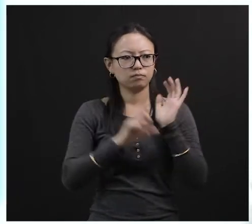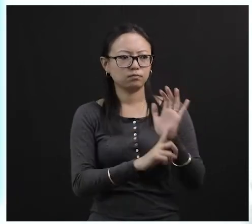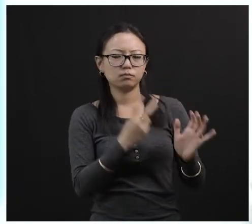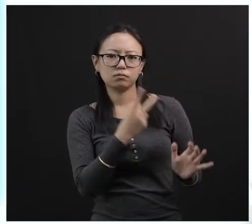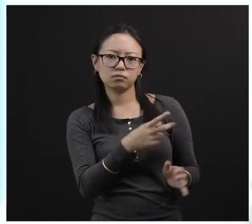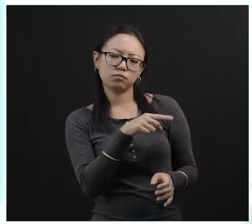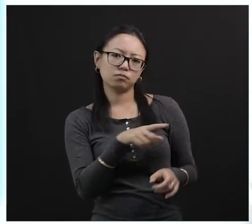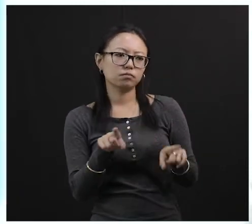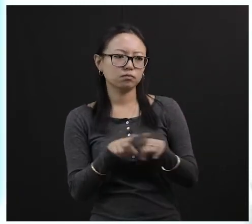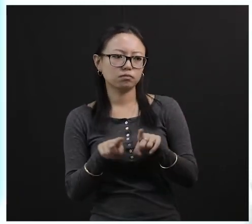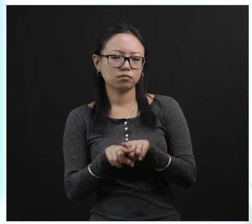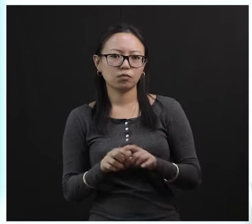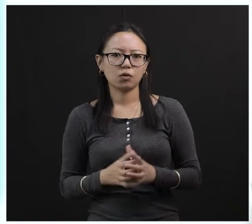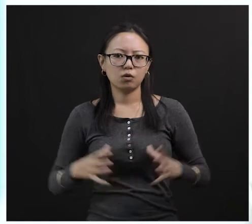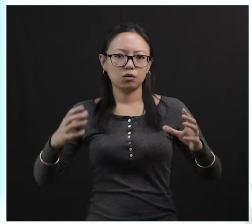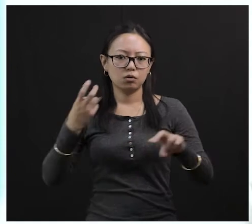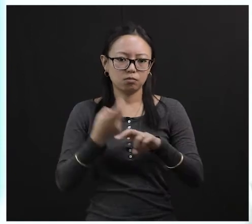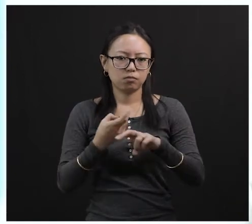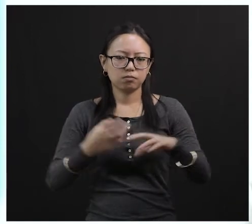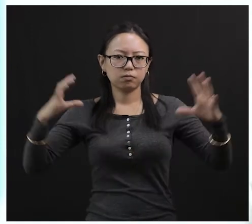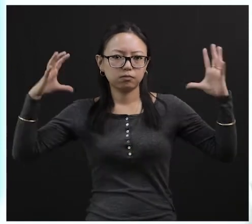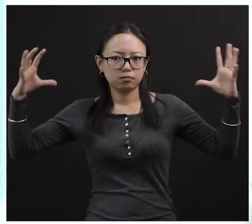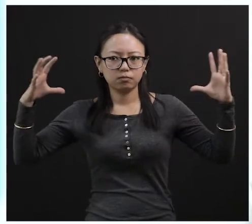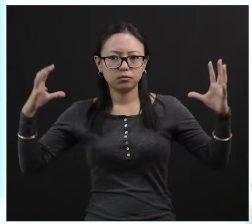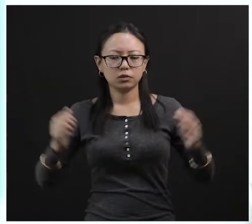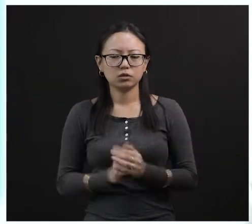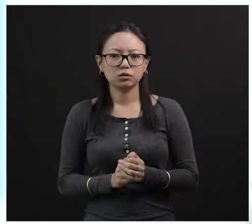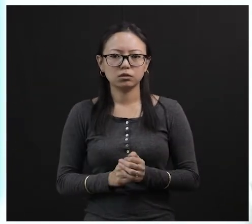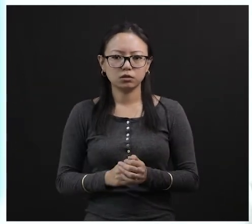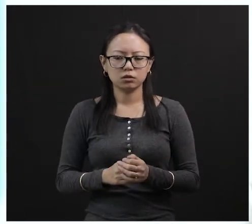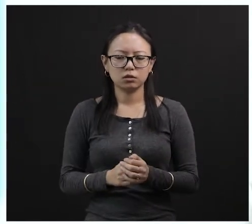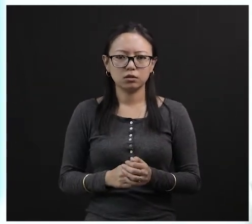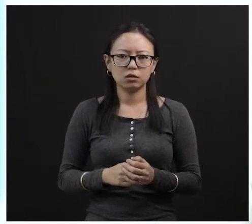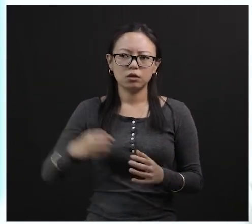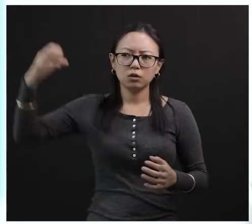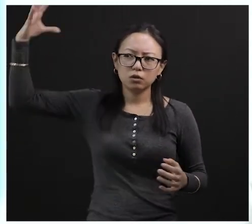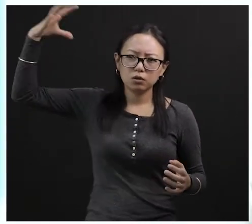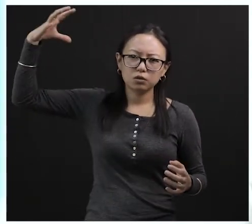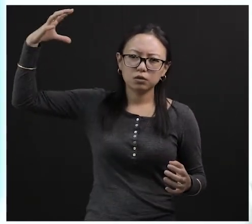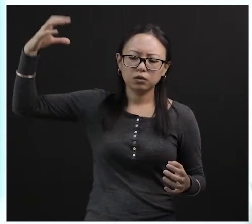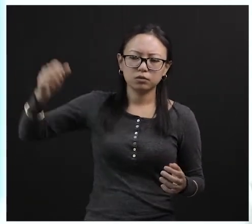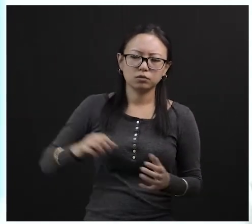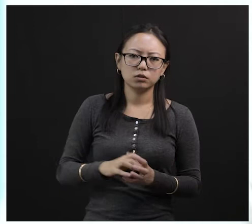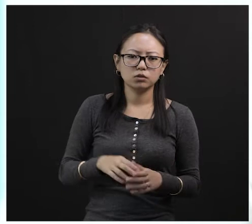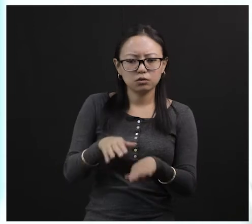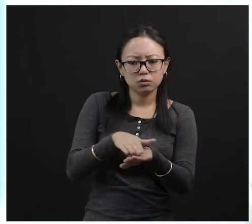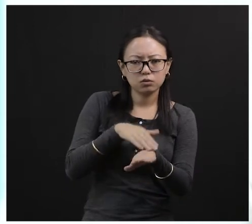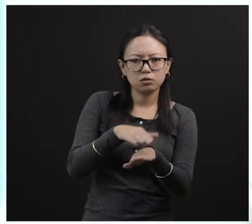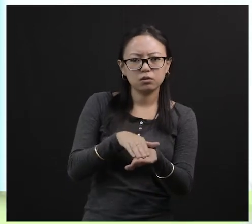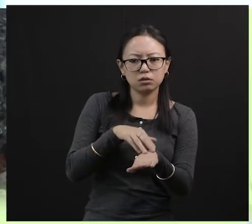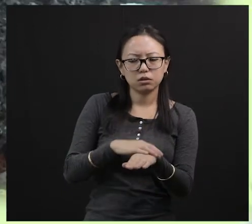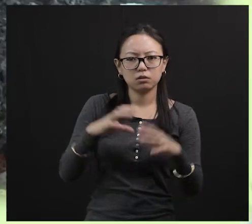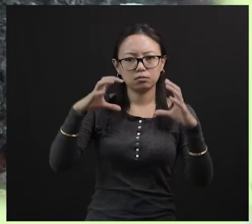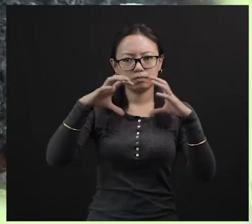the big rocks are broken into smaller pieces by the action of sun, okay? By the action of